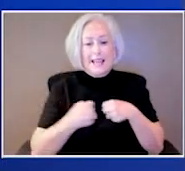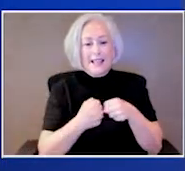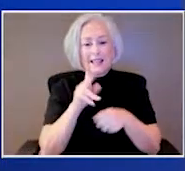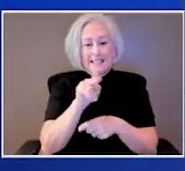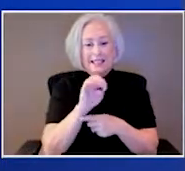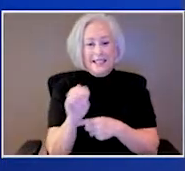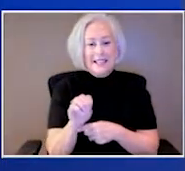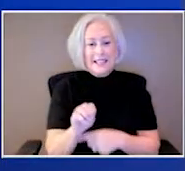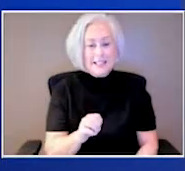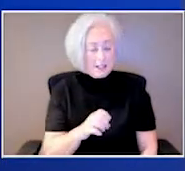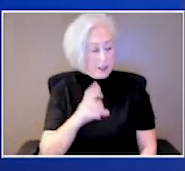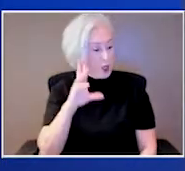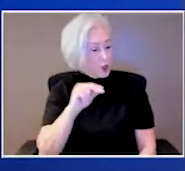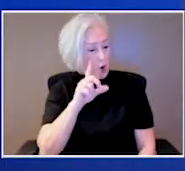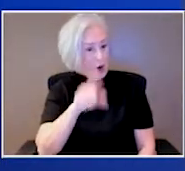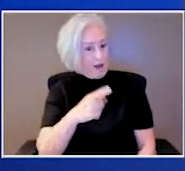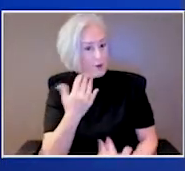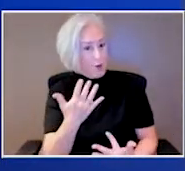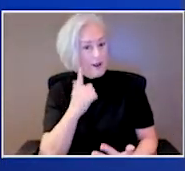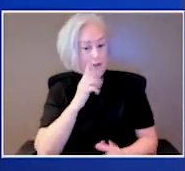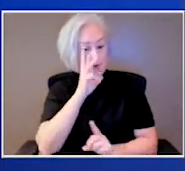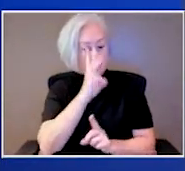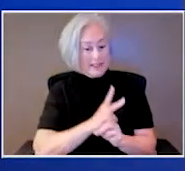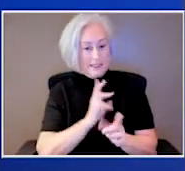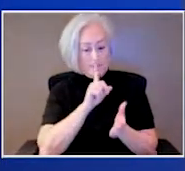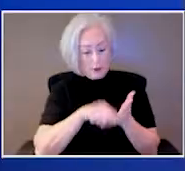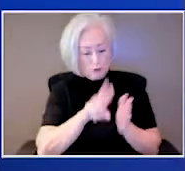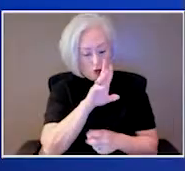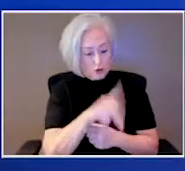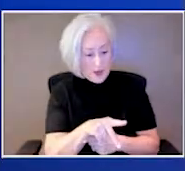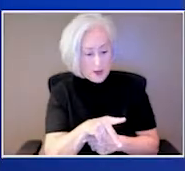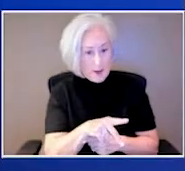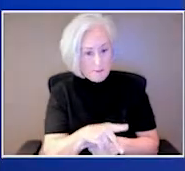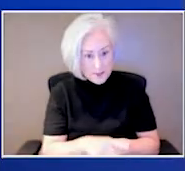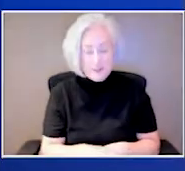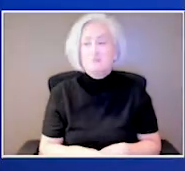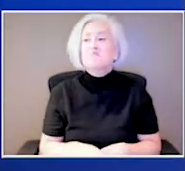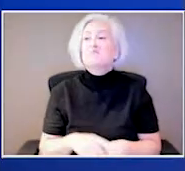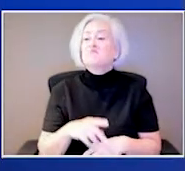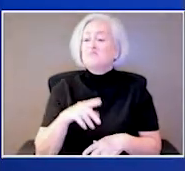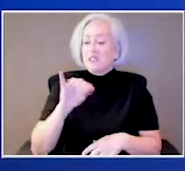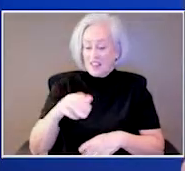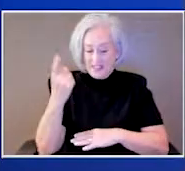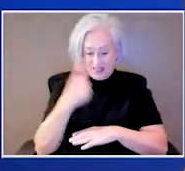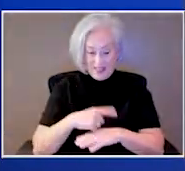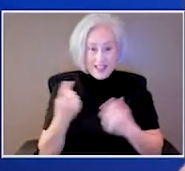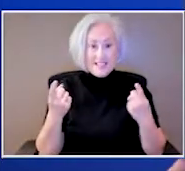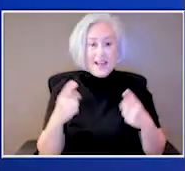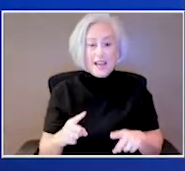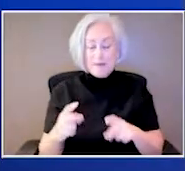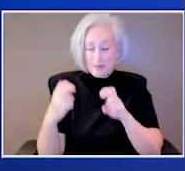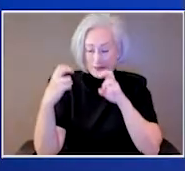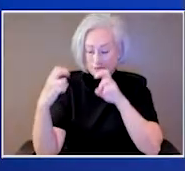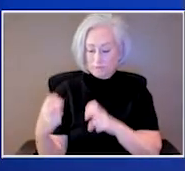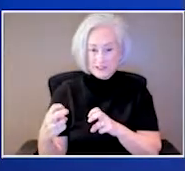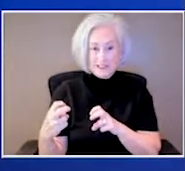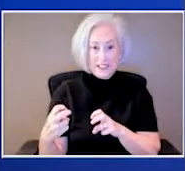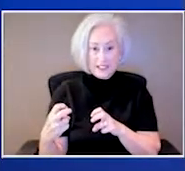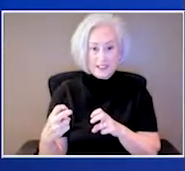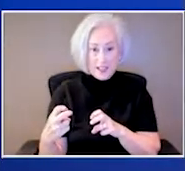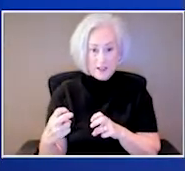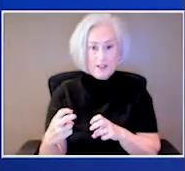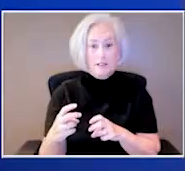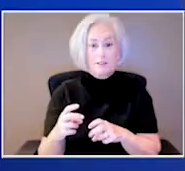for your 6-month checkup. So that day came, and we were there, and we were actually in the midst of scheduling